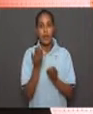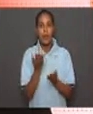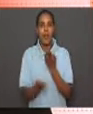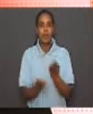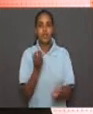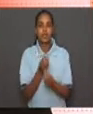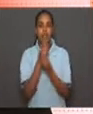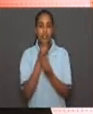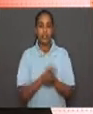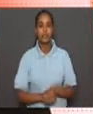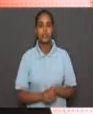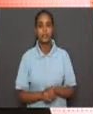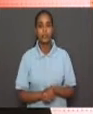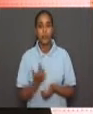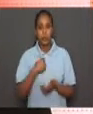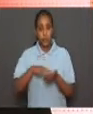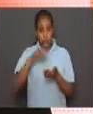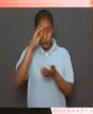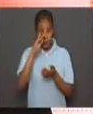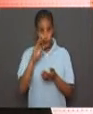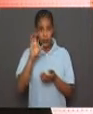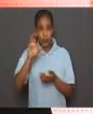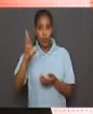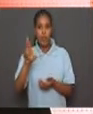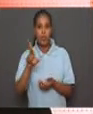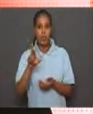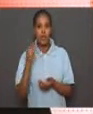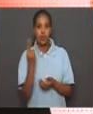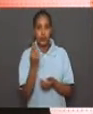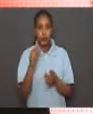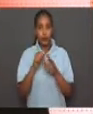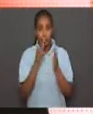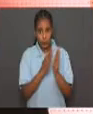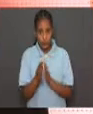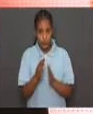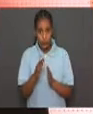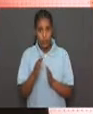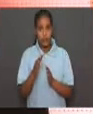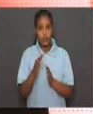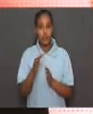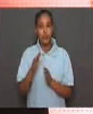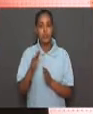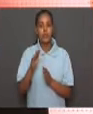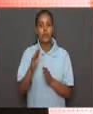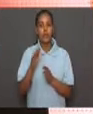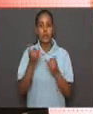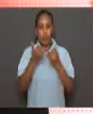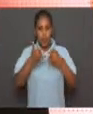diet. We learned that chromium is used to make nichrome